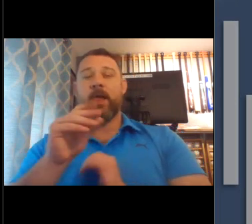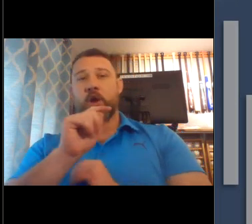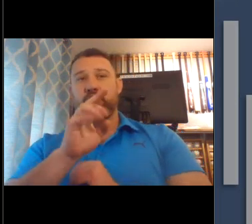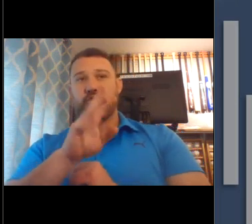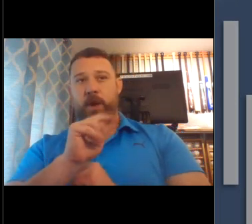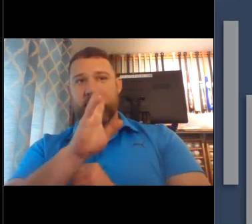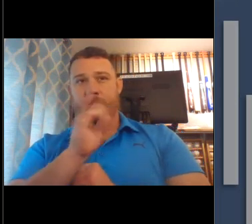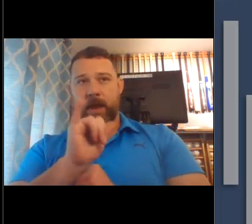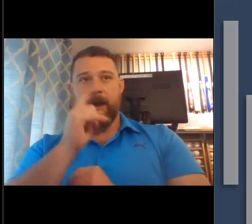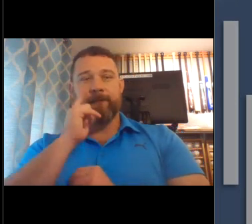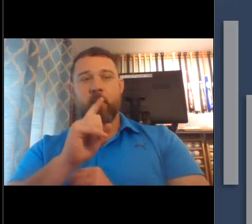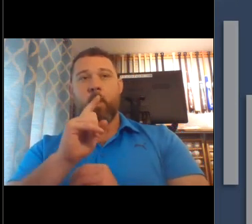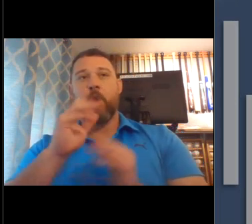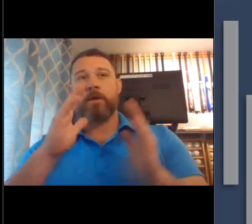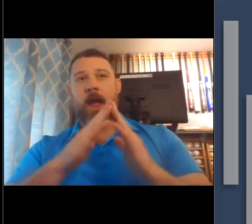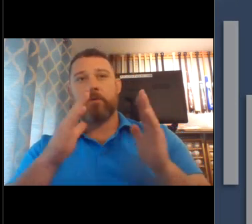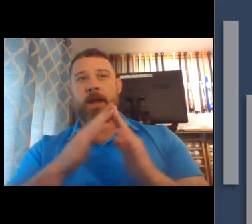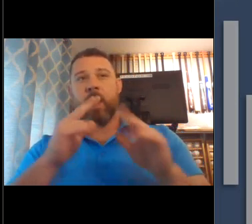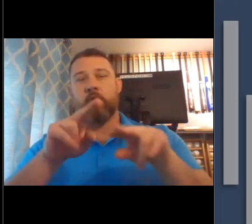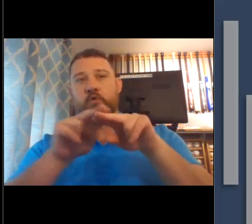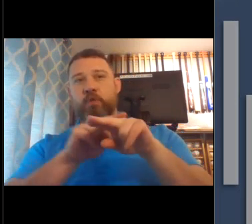the Downtown Rail Extension project.